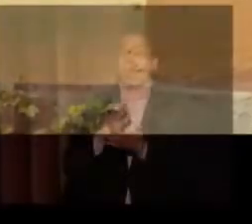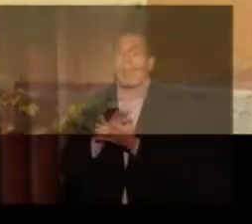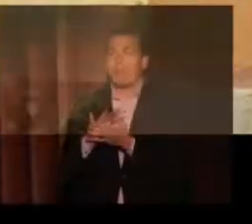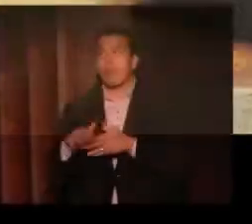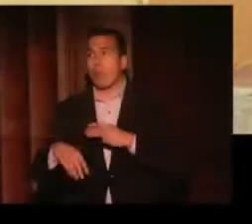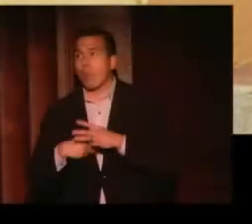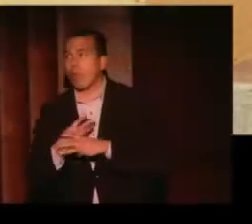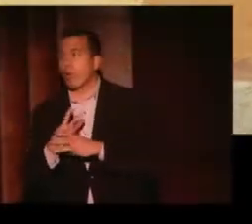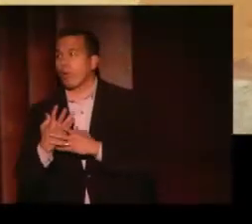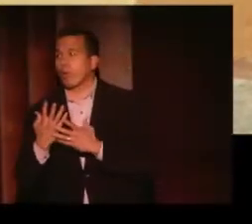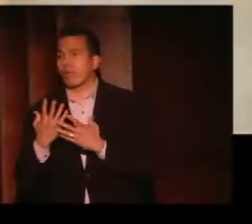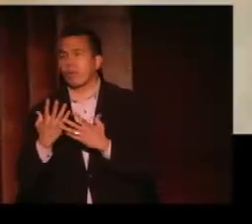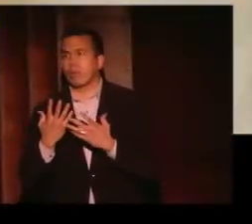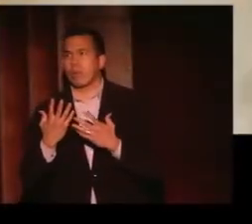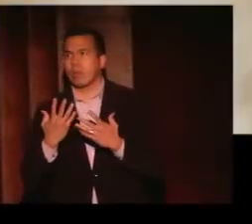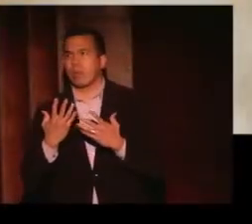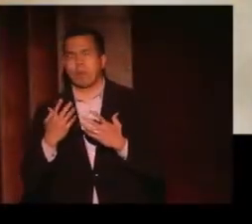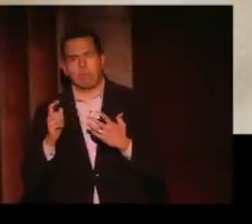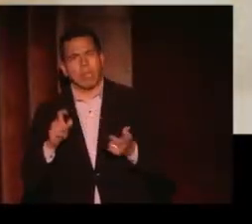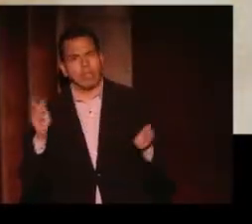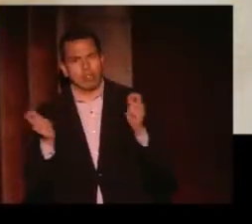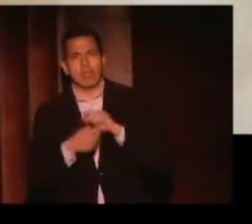education.